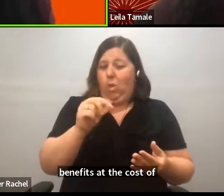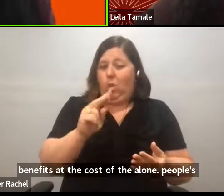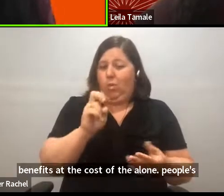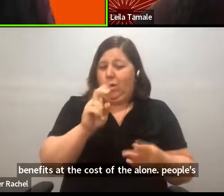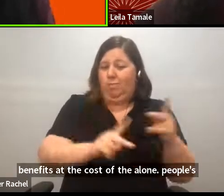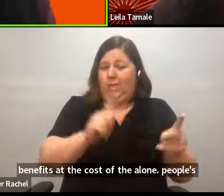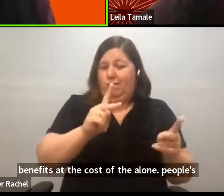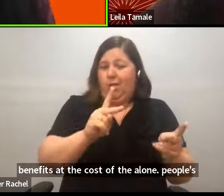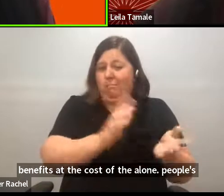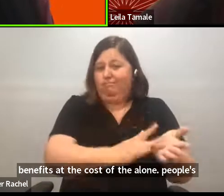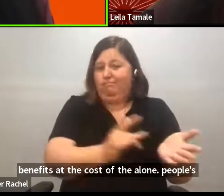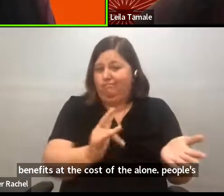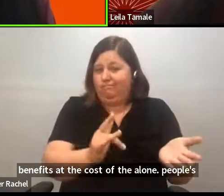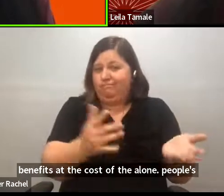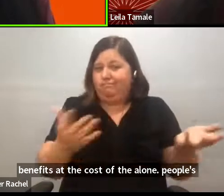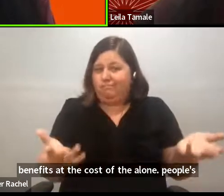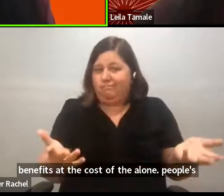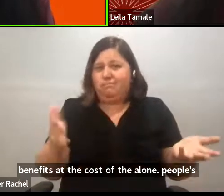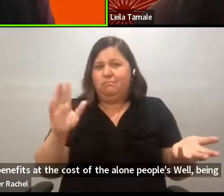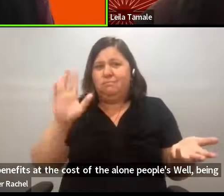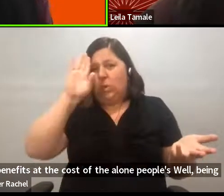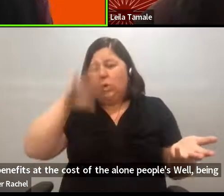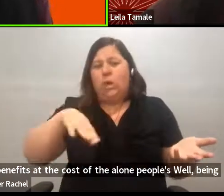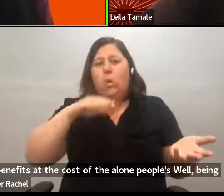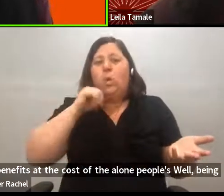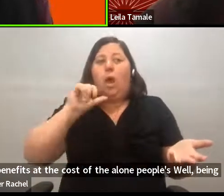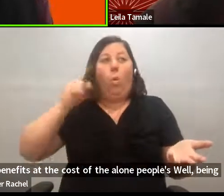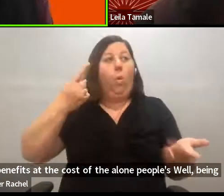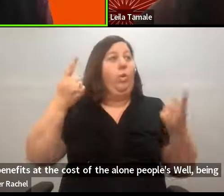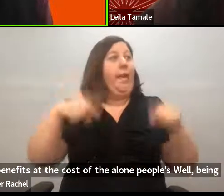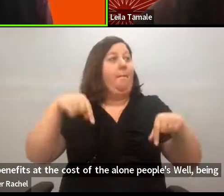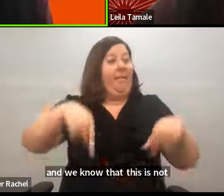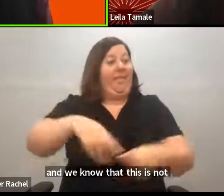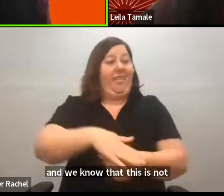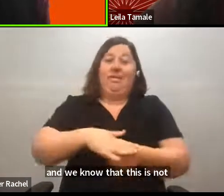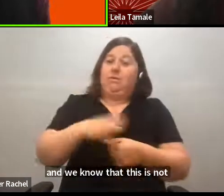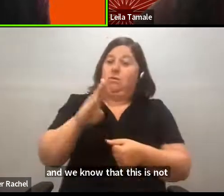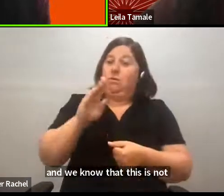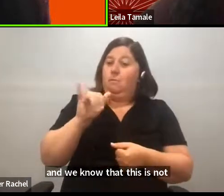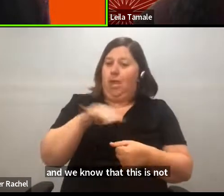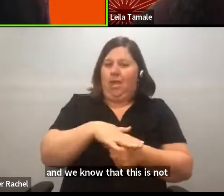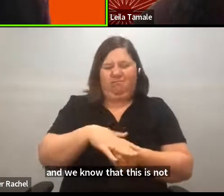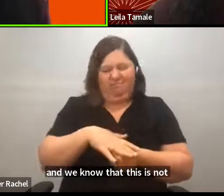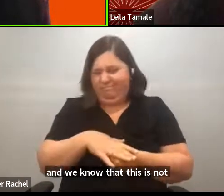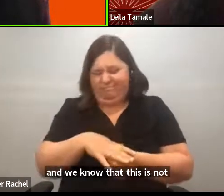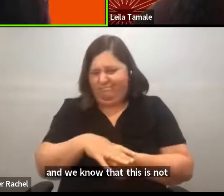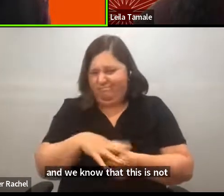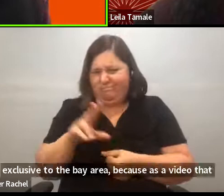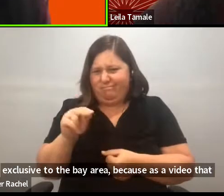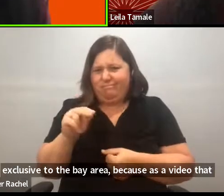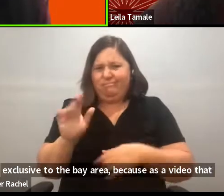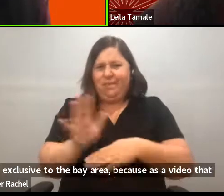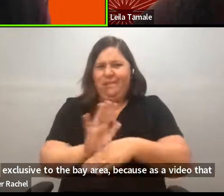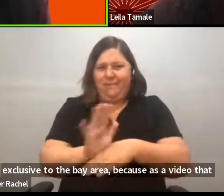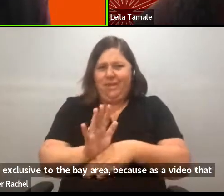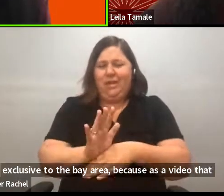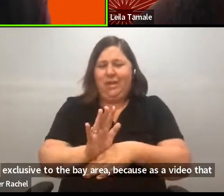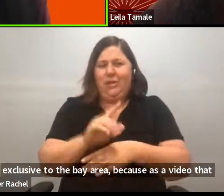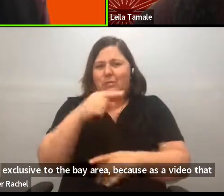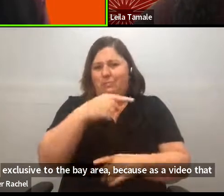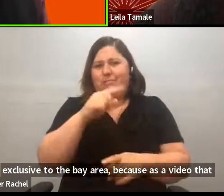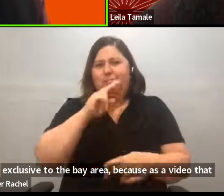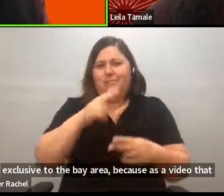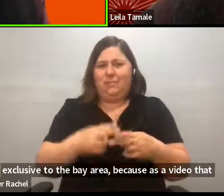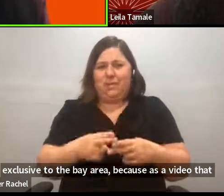well-being. And we know that this is not exclusive to the Bay Area, because as a video that Ines mentioned,